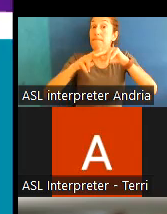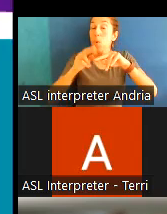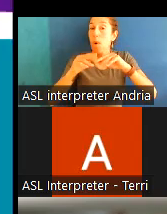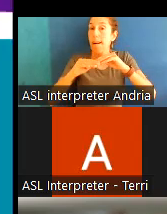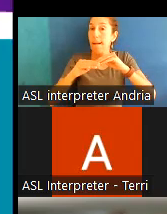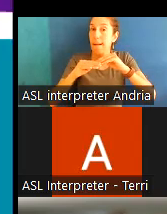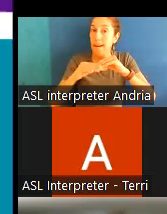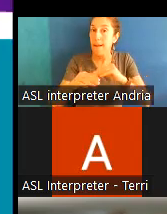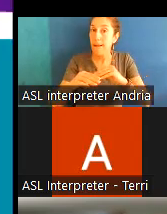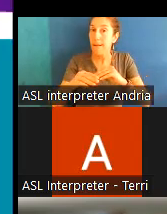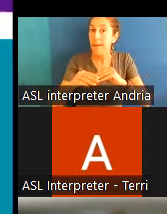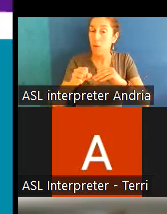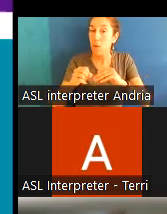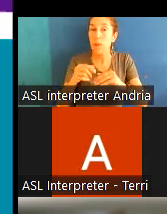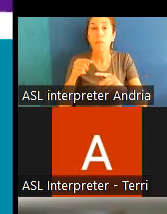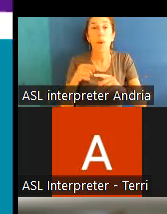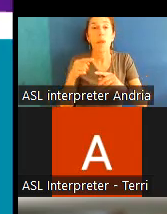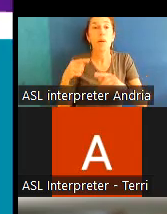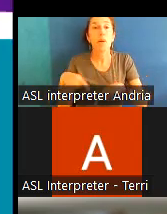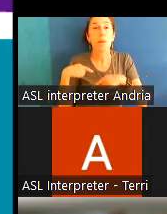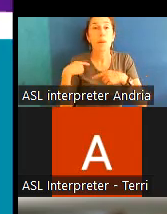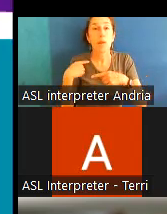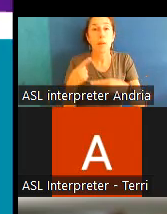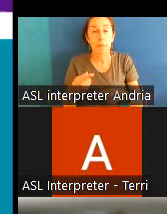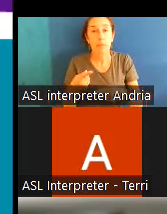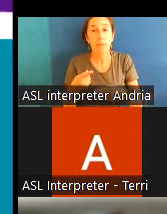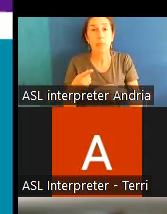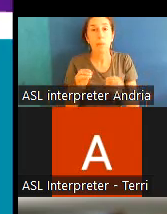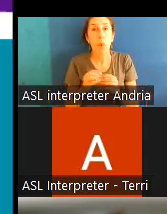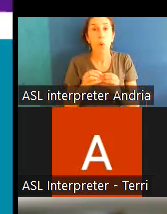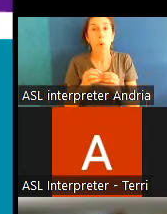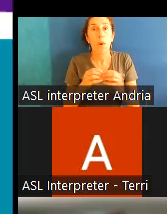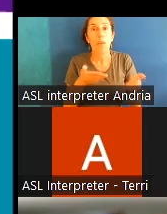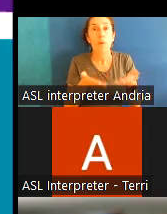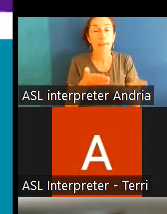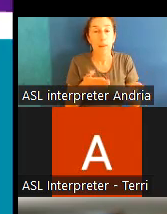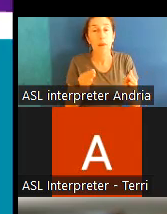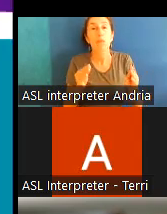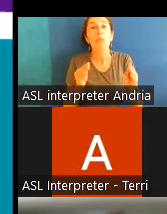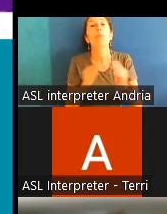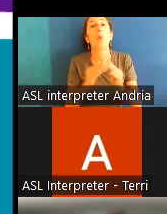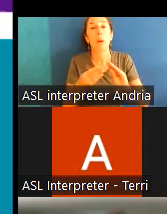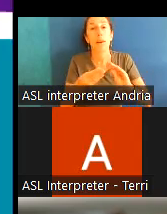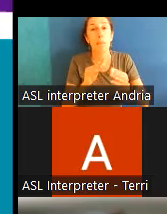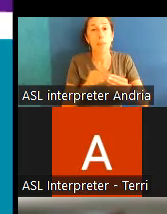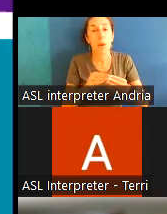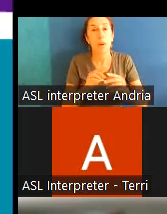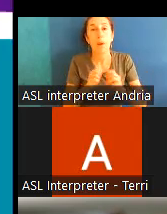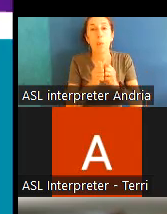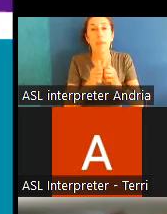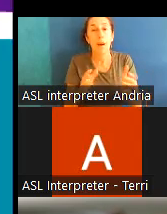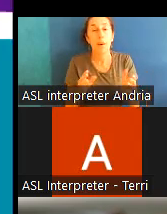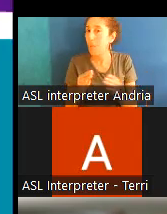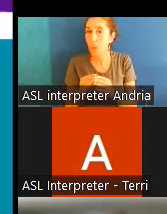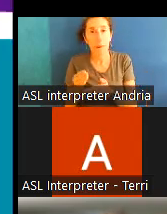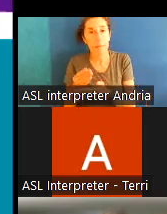So we are asking our service providers to do more with less. We have to think about how do we get alternate sources of funding and things to be able to